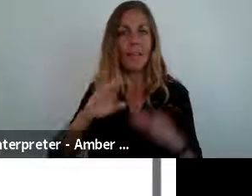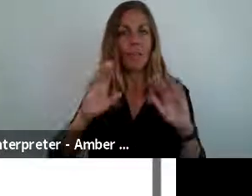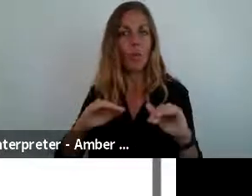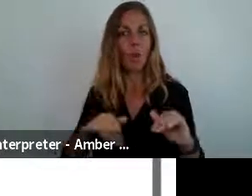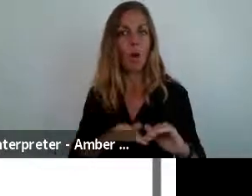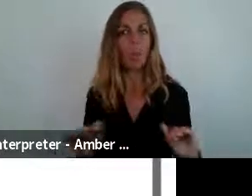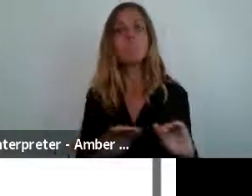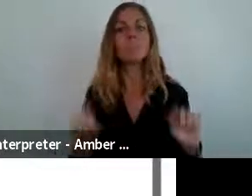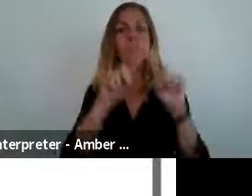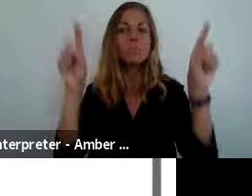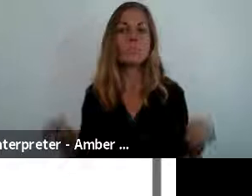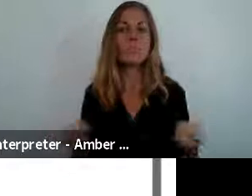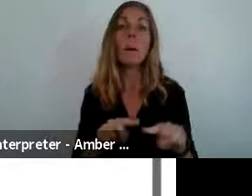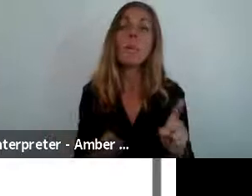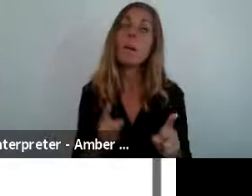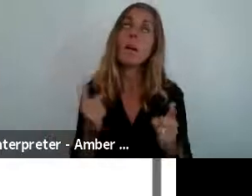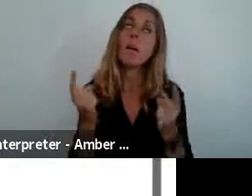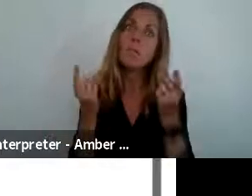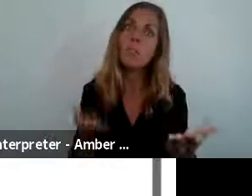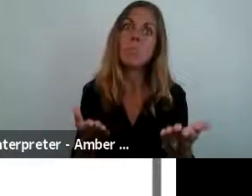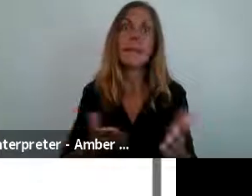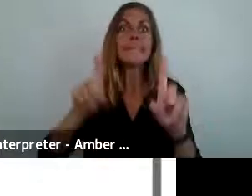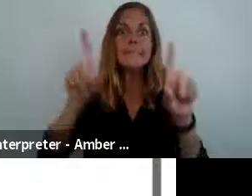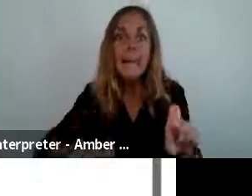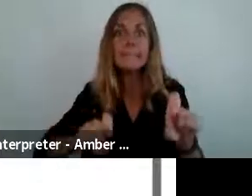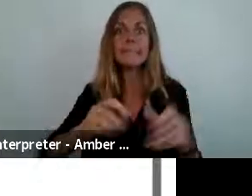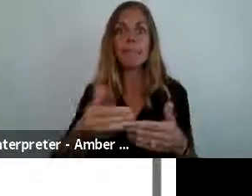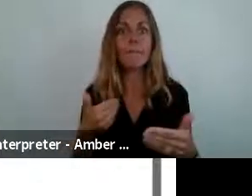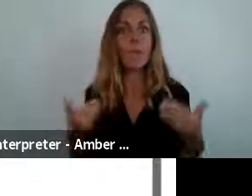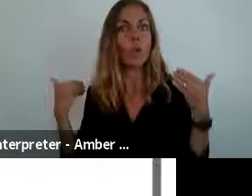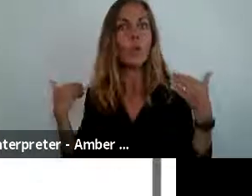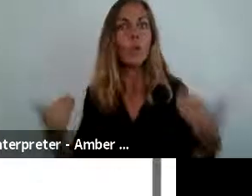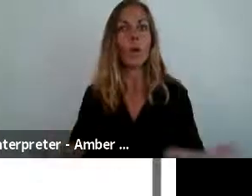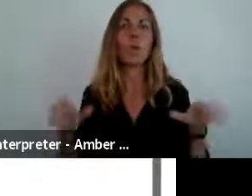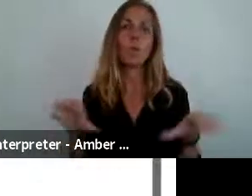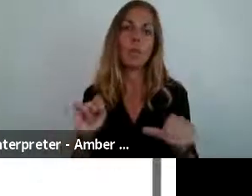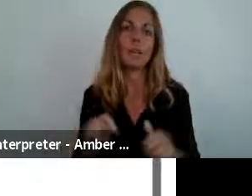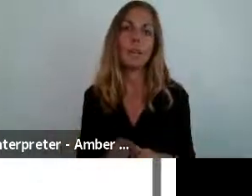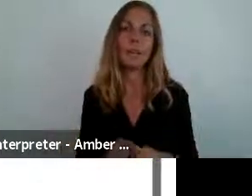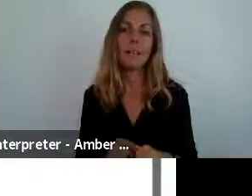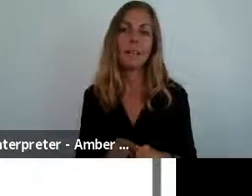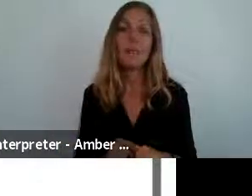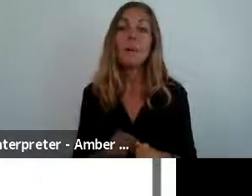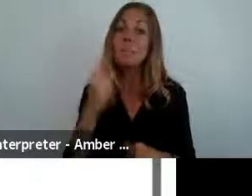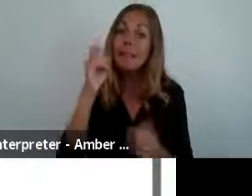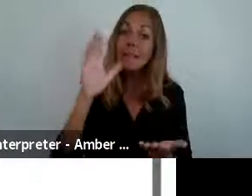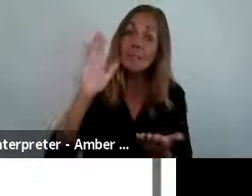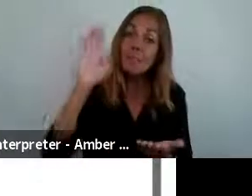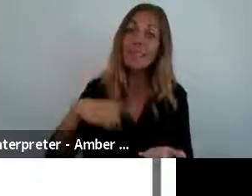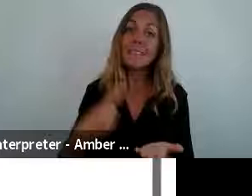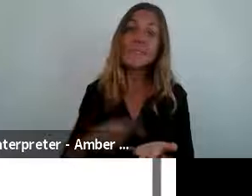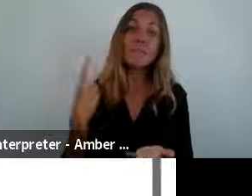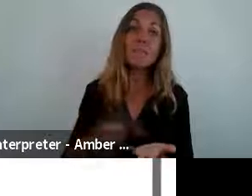Always test before you commit to something like that, because there are times when the captioning